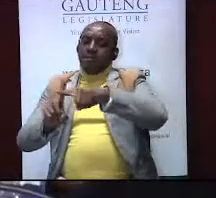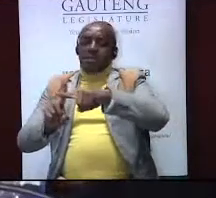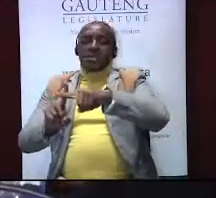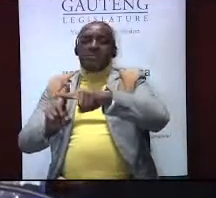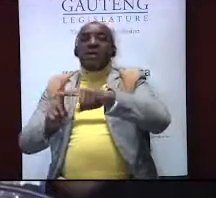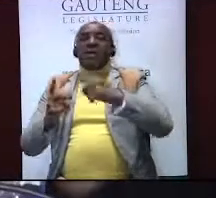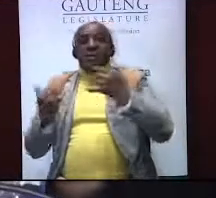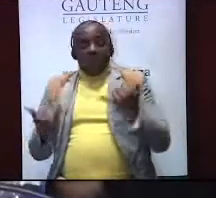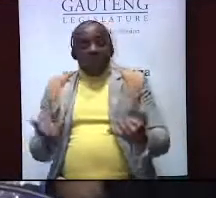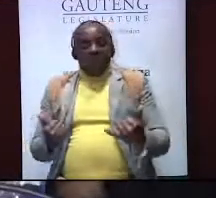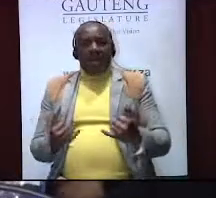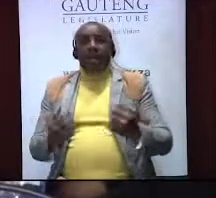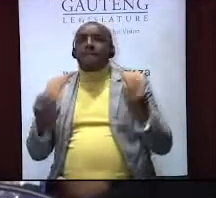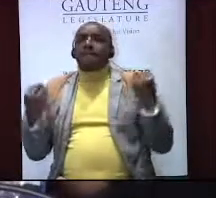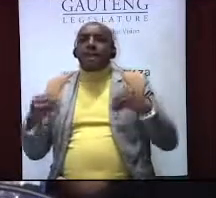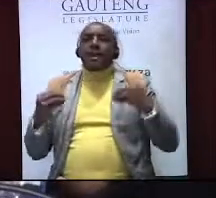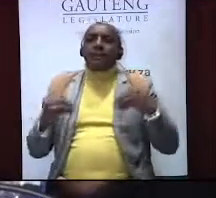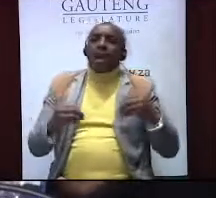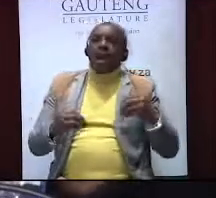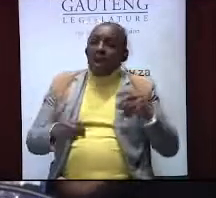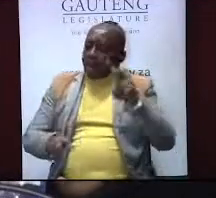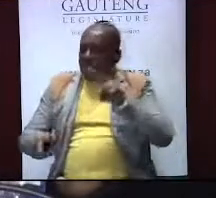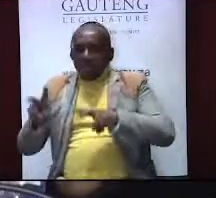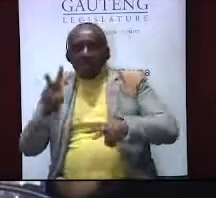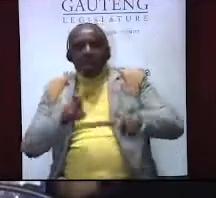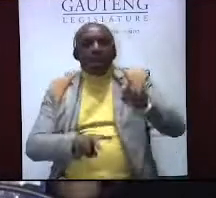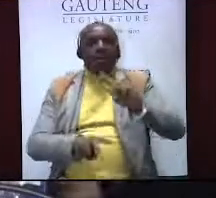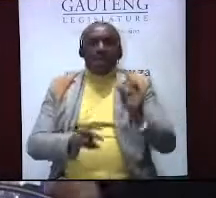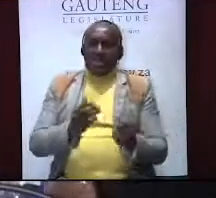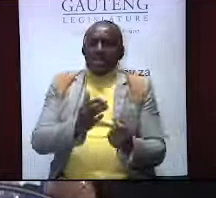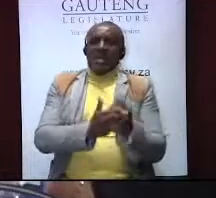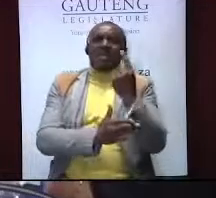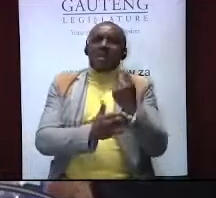after effects of what could have been,